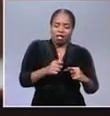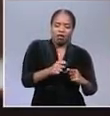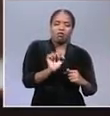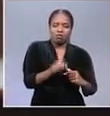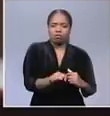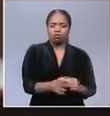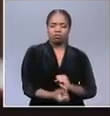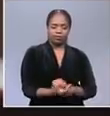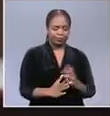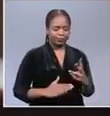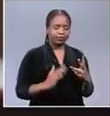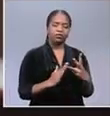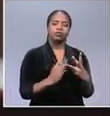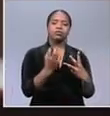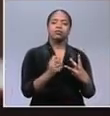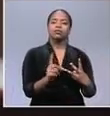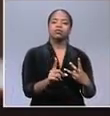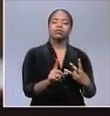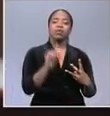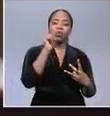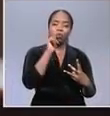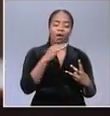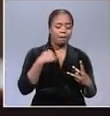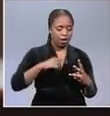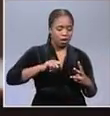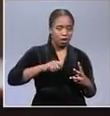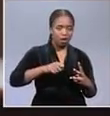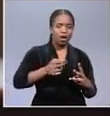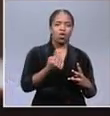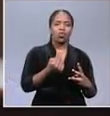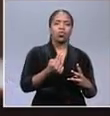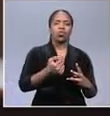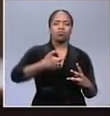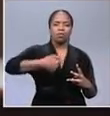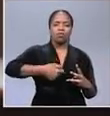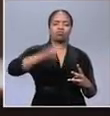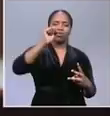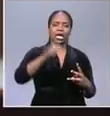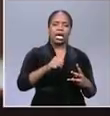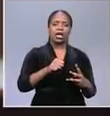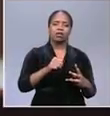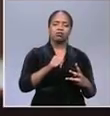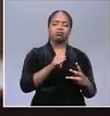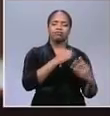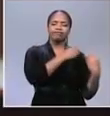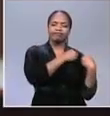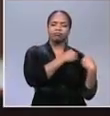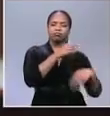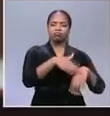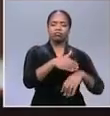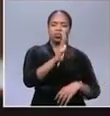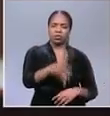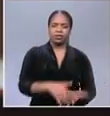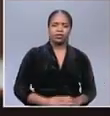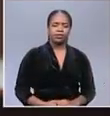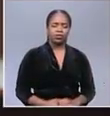with. The third option is we'll replace the lock with a new remote and a high security key. We